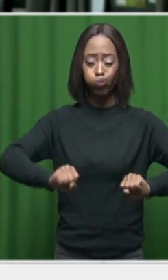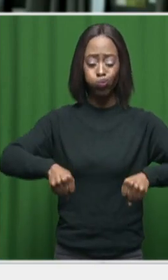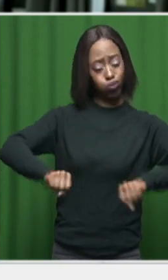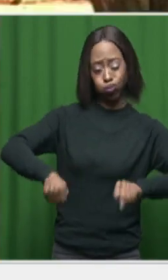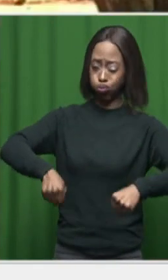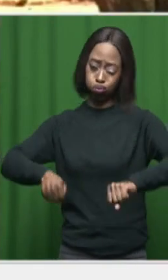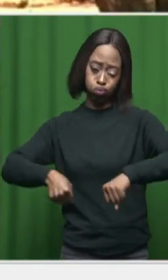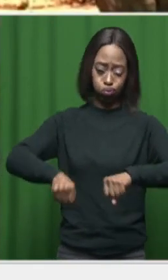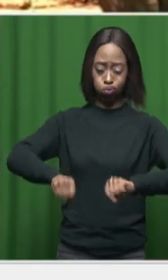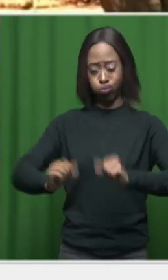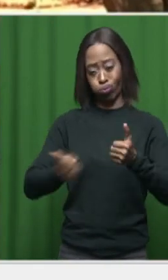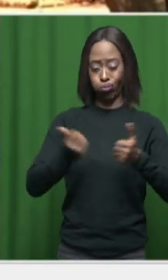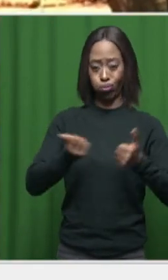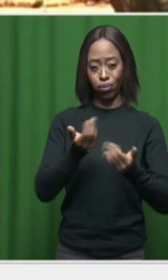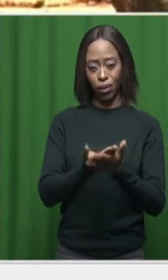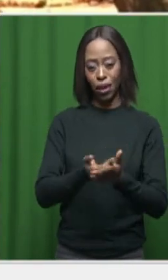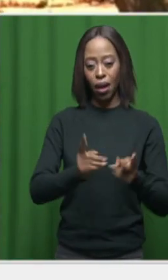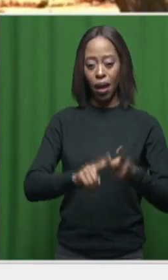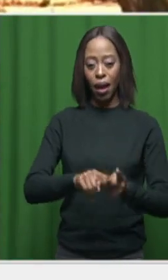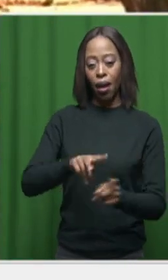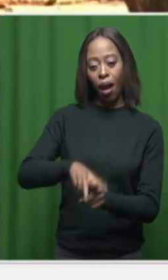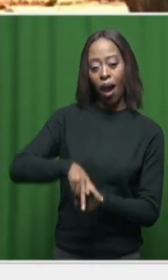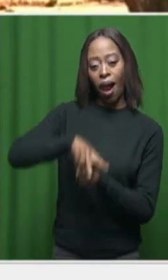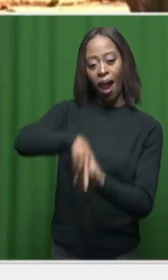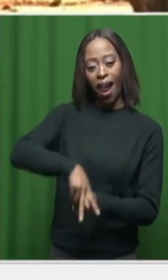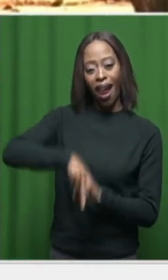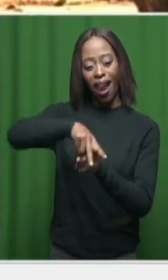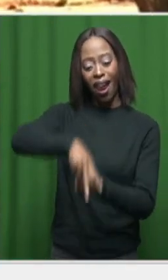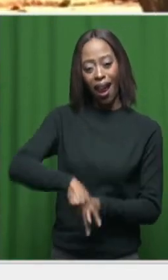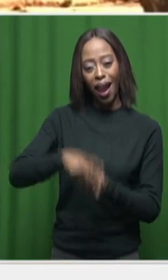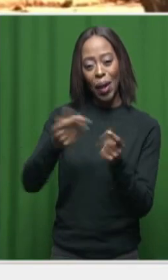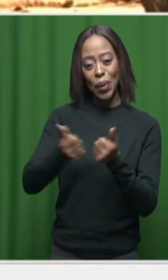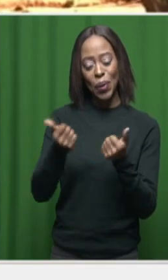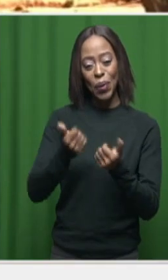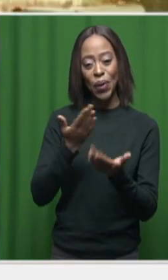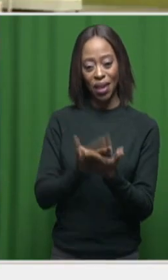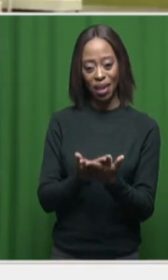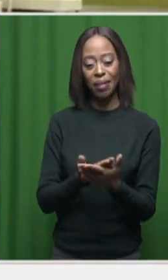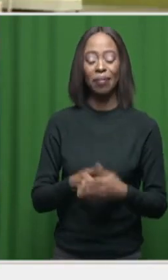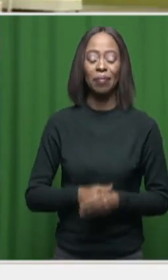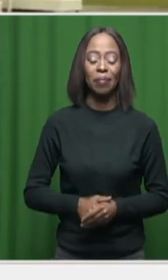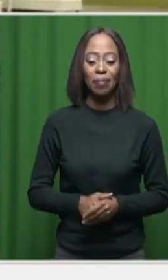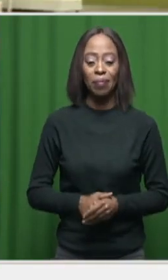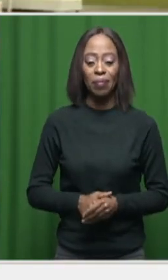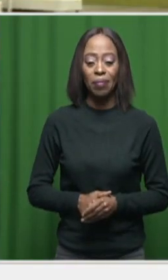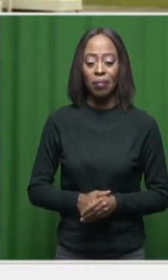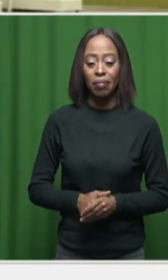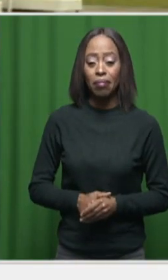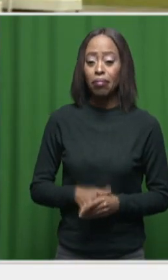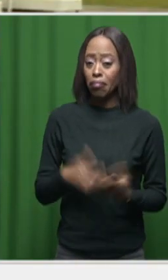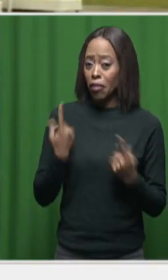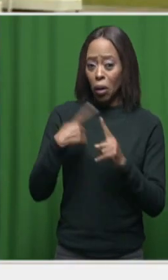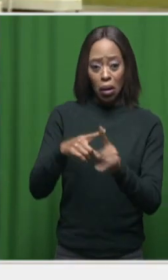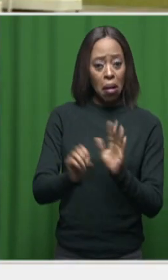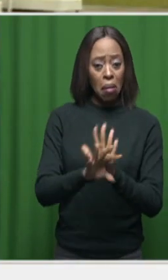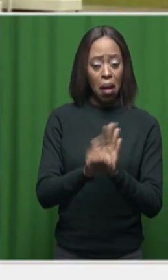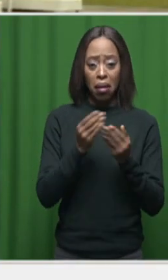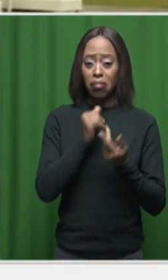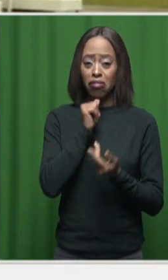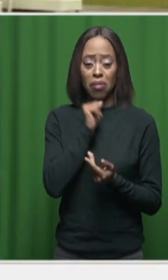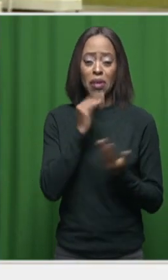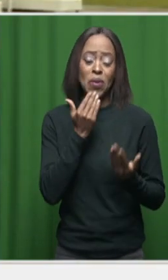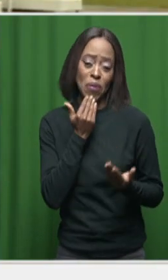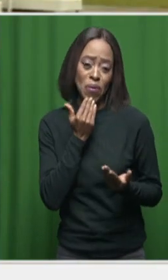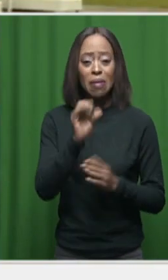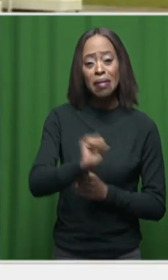do at Mabula, and we've also got the horse rides that you can do horse riding through the reserve. Our target market is all over. We've got obviously the